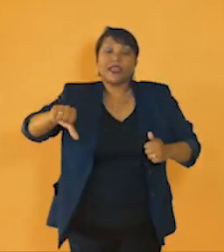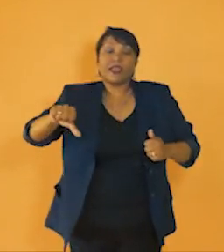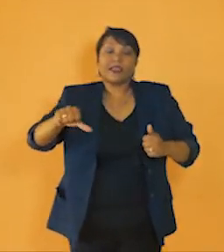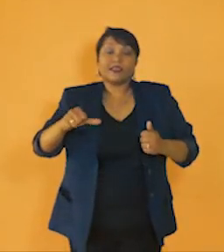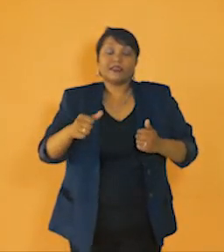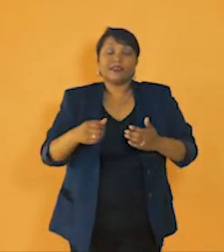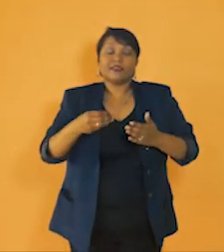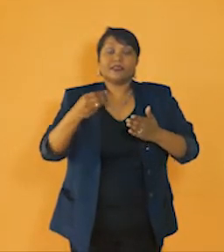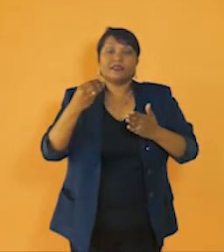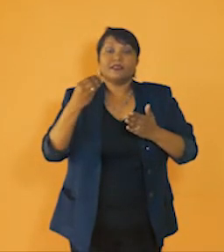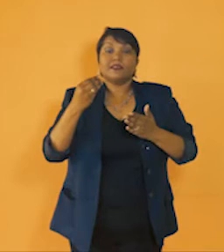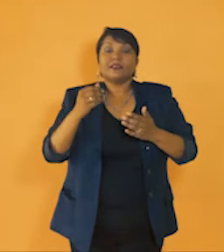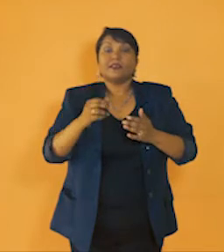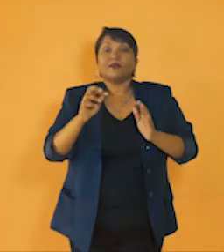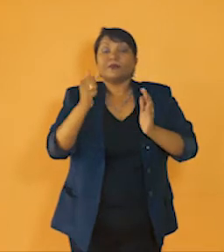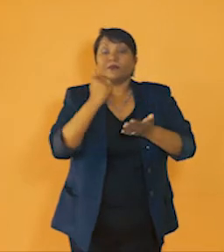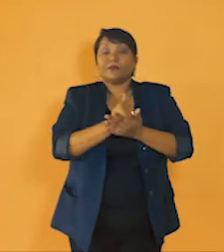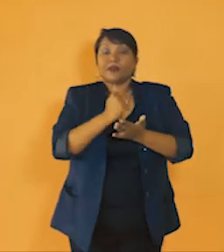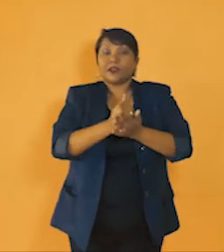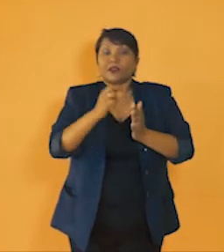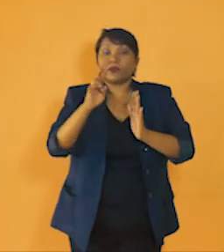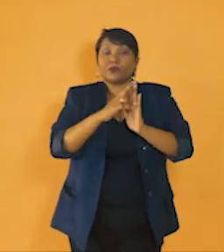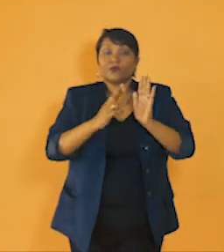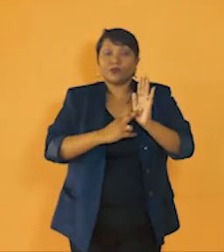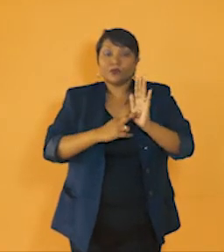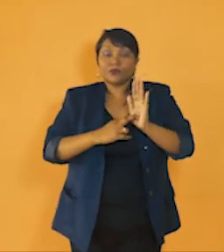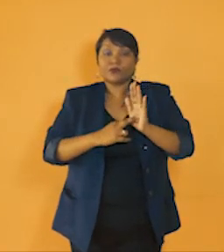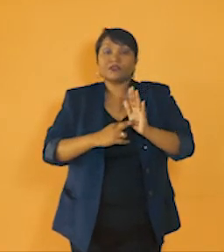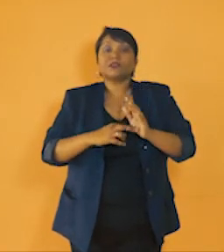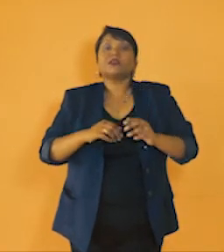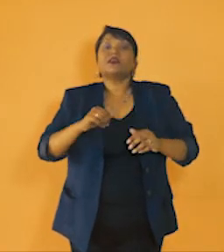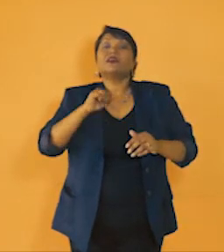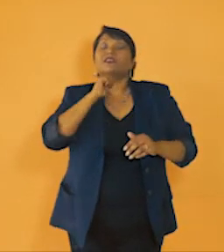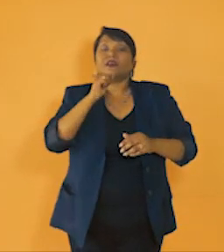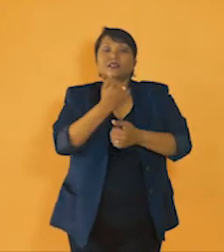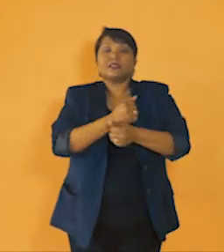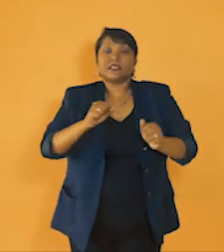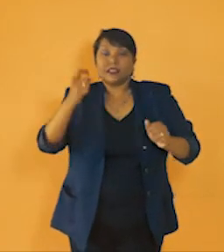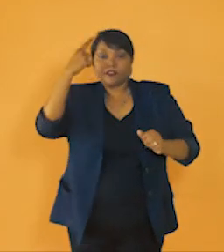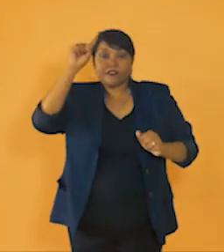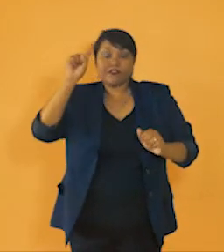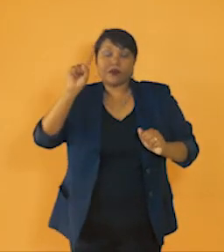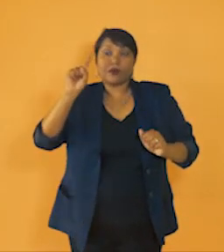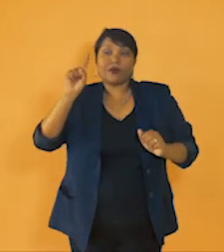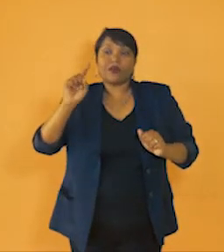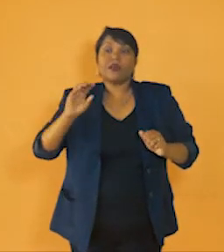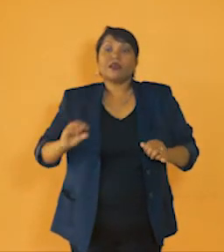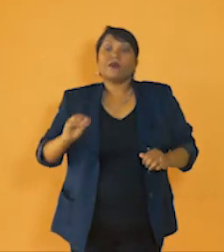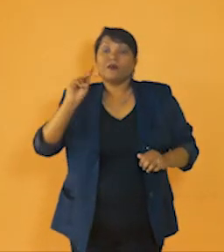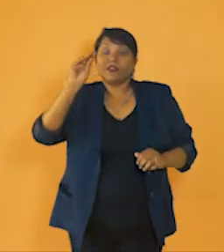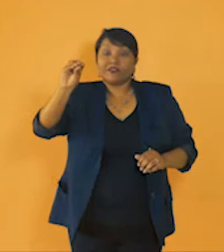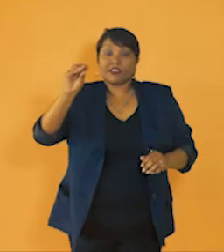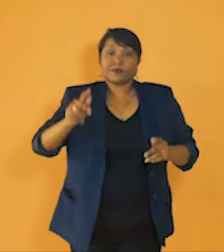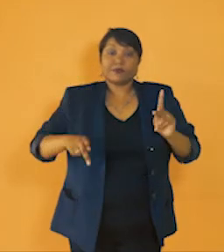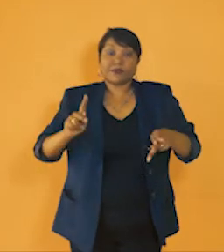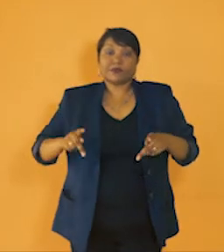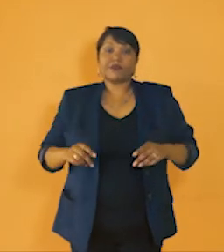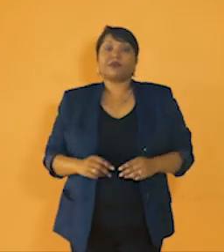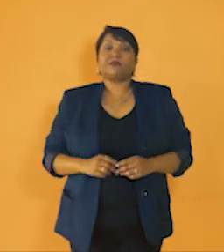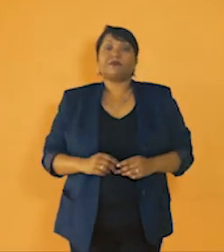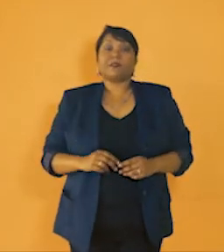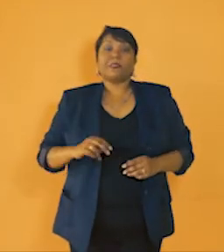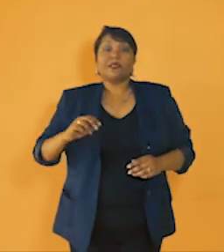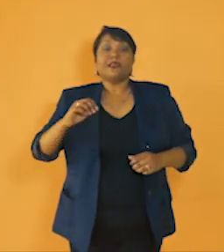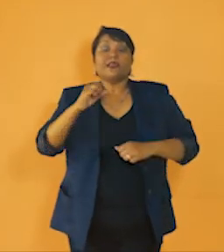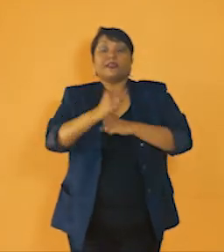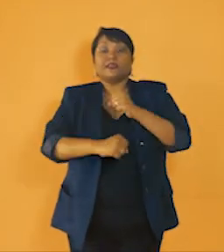information. In January 2018, they issued a media release which outlined its concerns